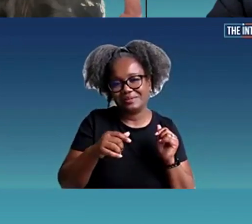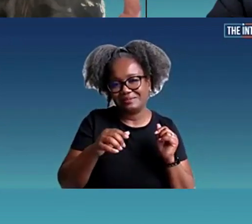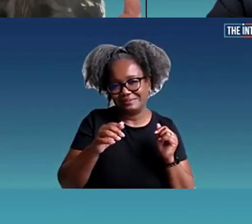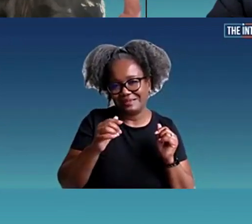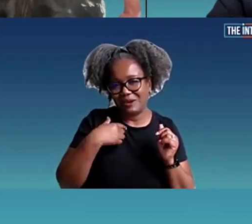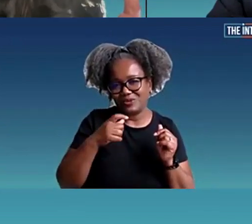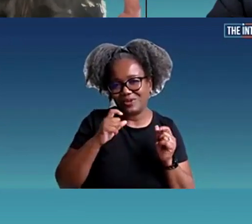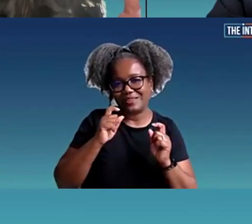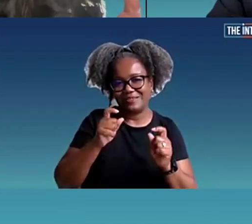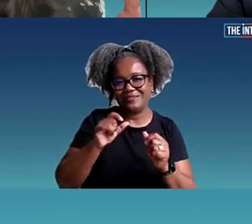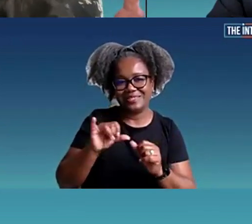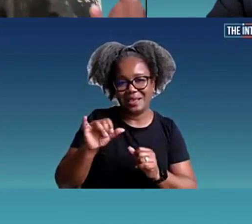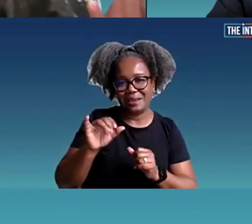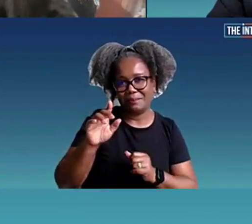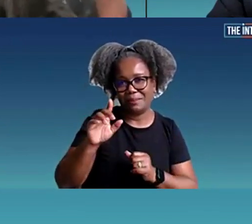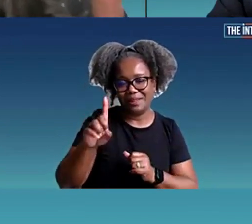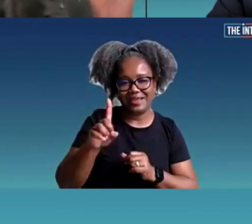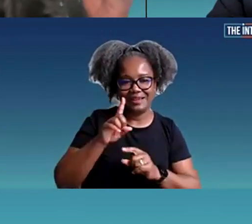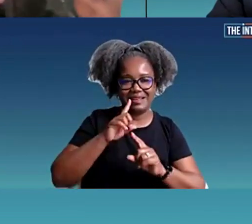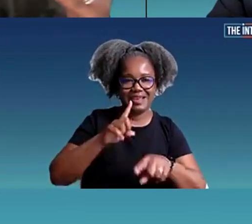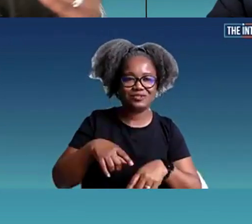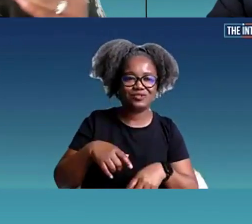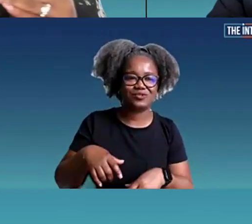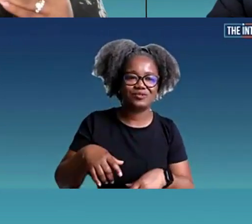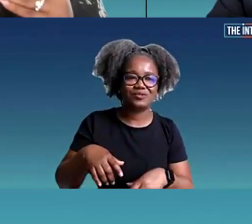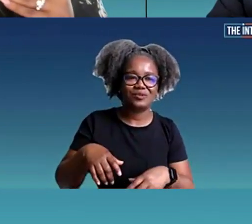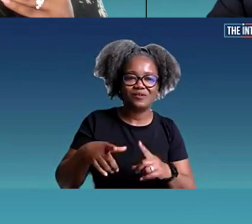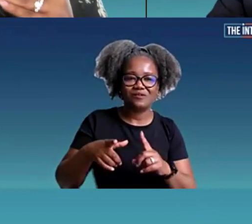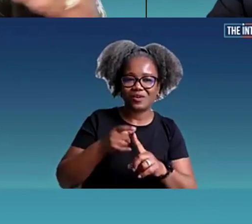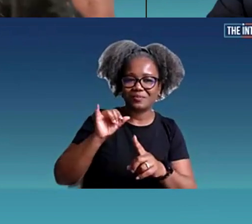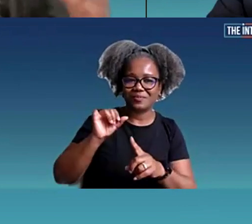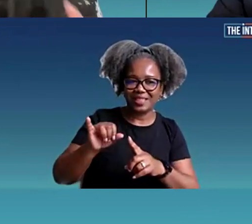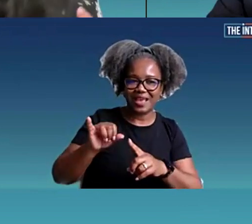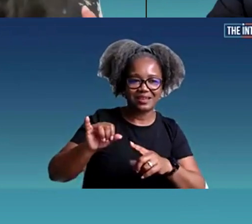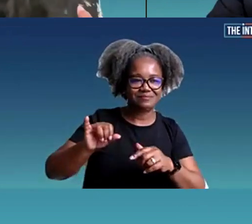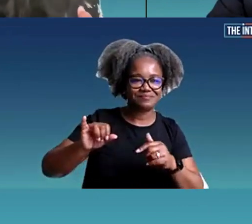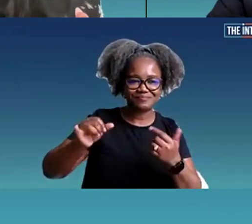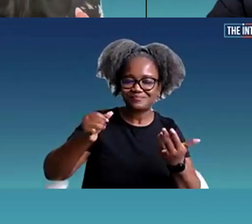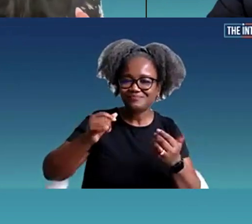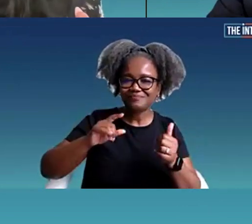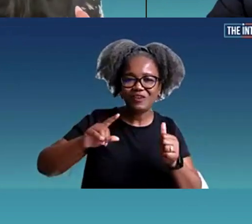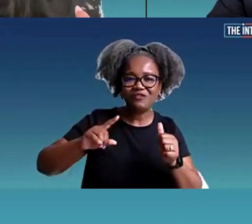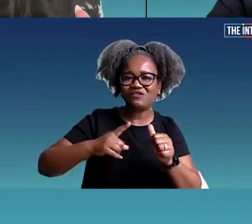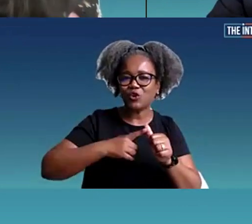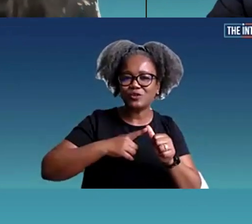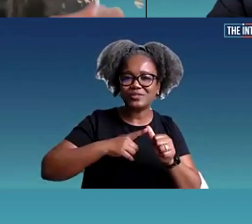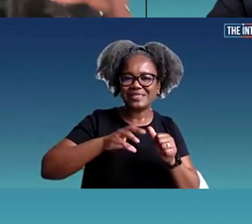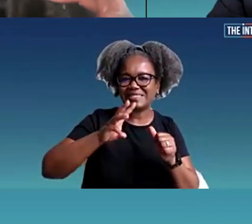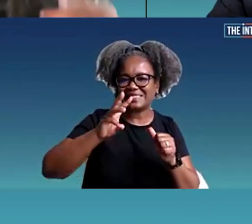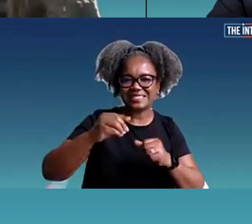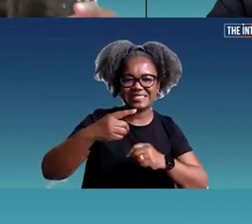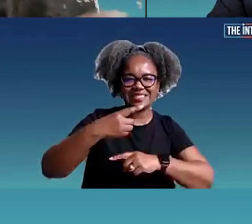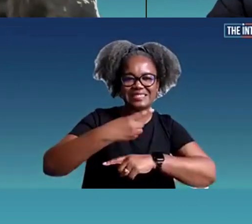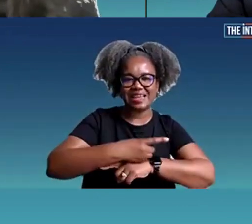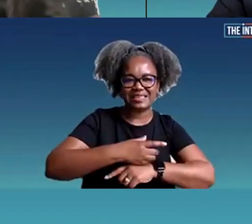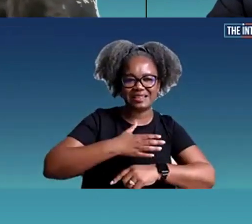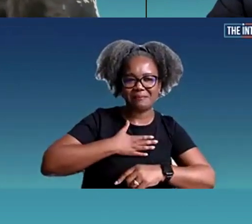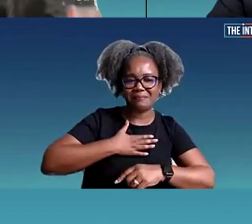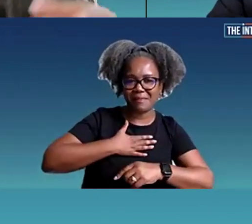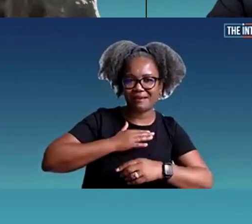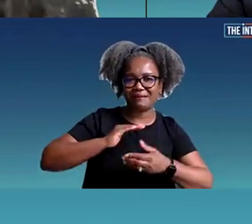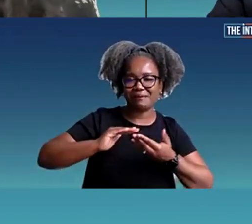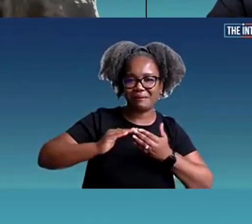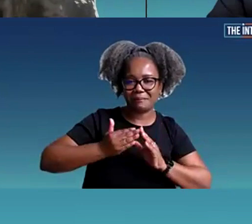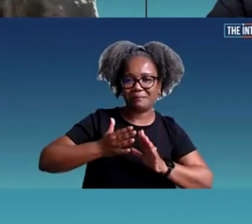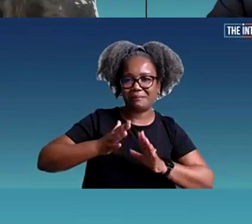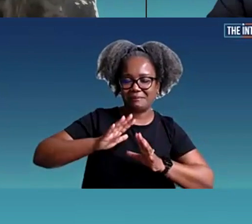interviewed about a third of the company, and it was everyone from executive leadership down to our junior level staff to really